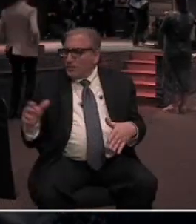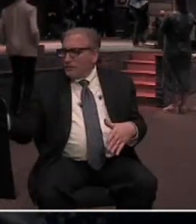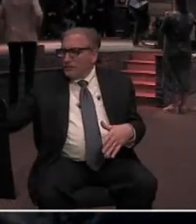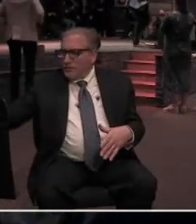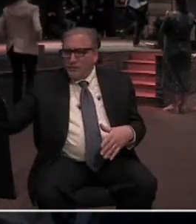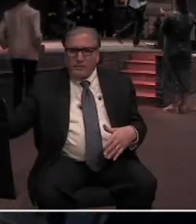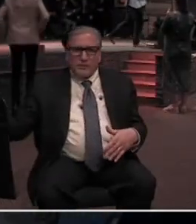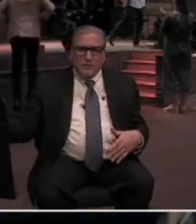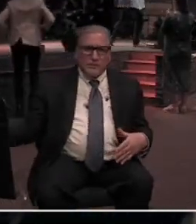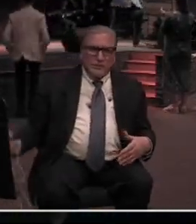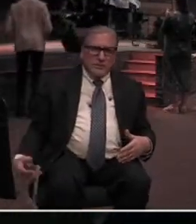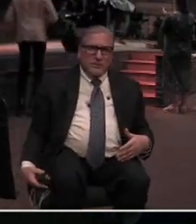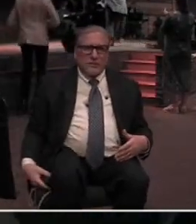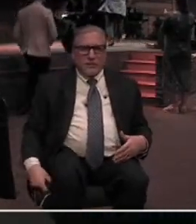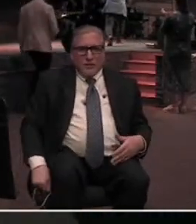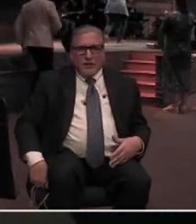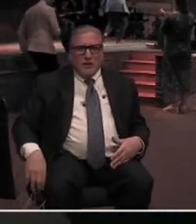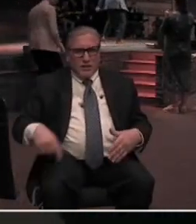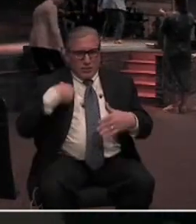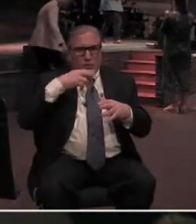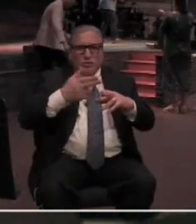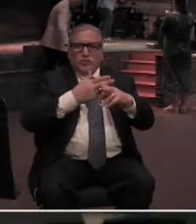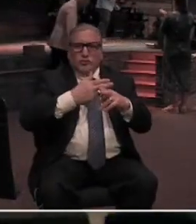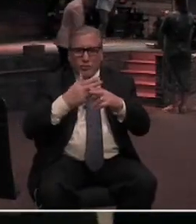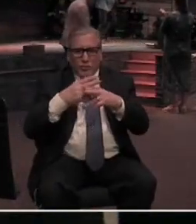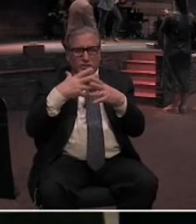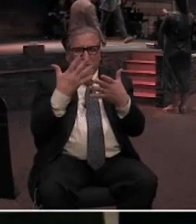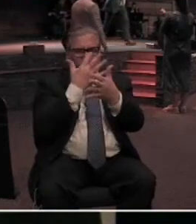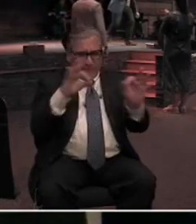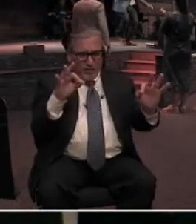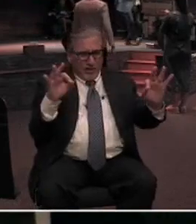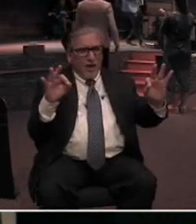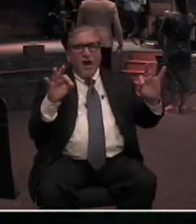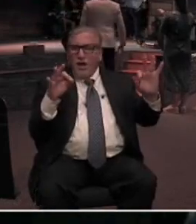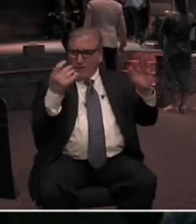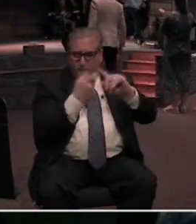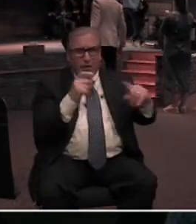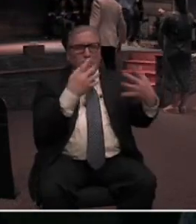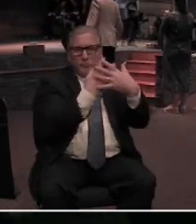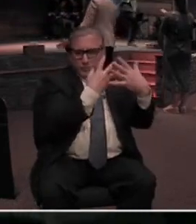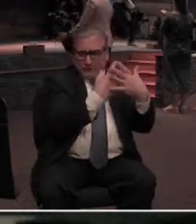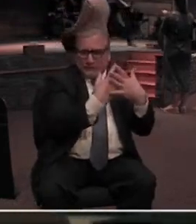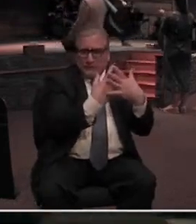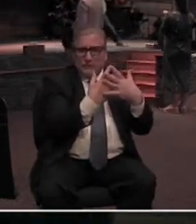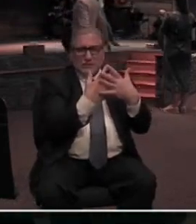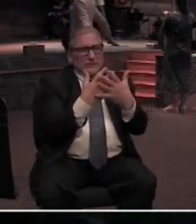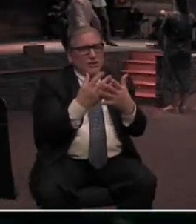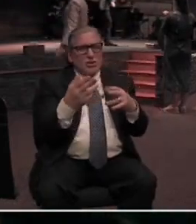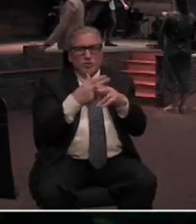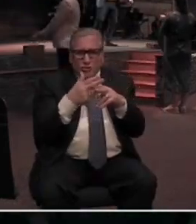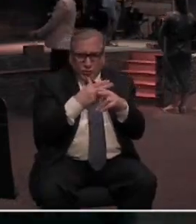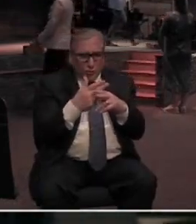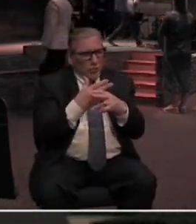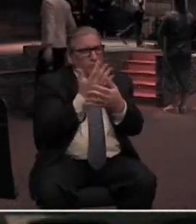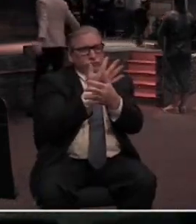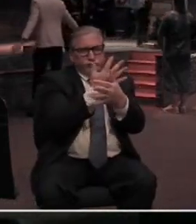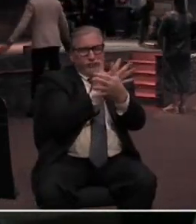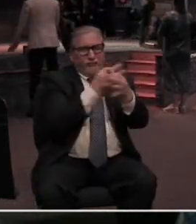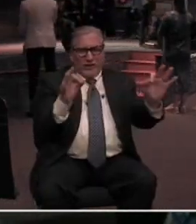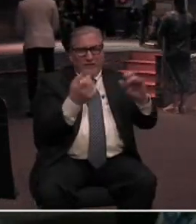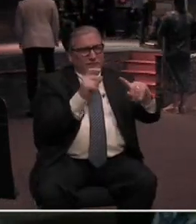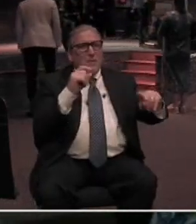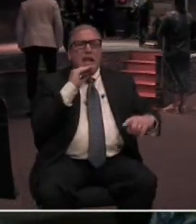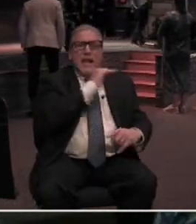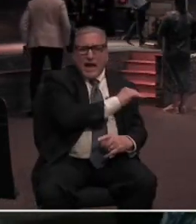You're about to be released from that prison you have been in. You're about to be released from those lies. You're about to